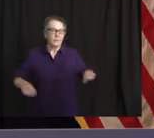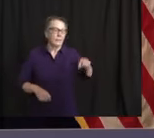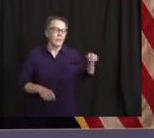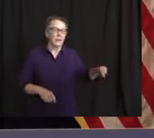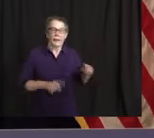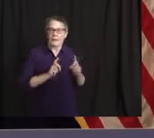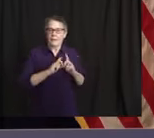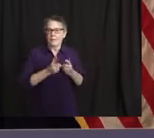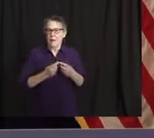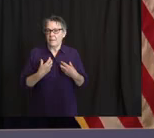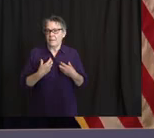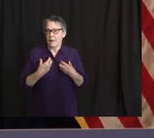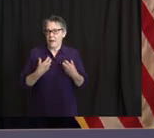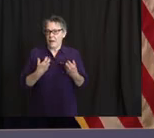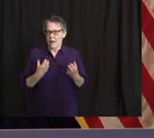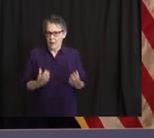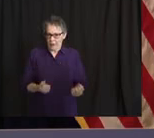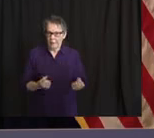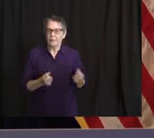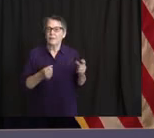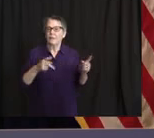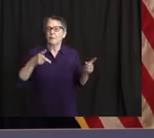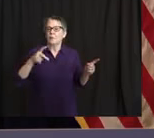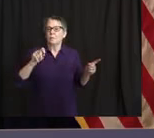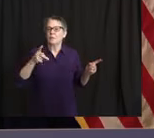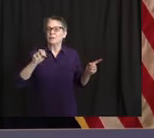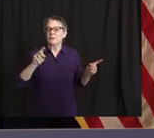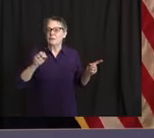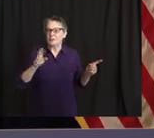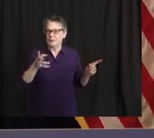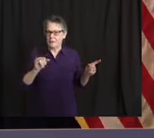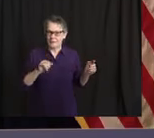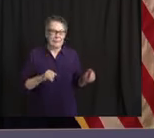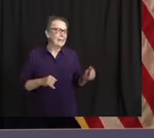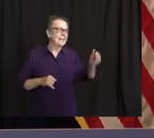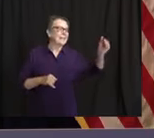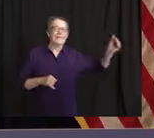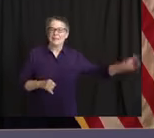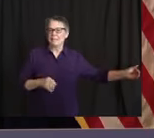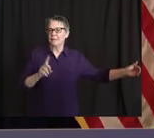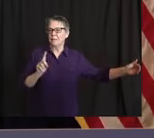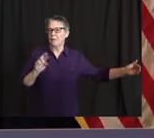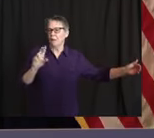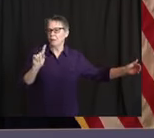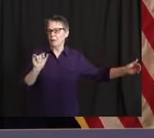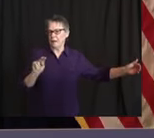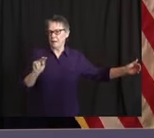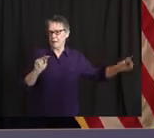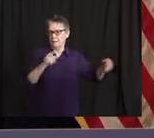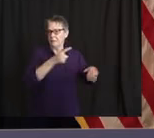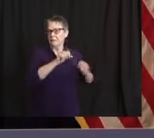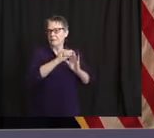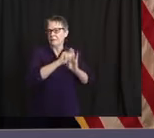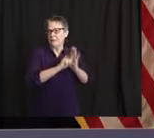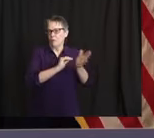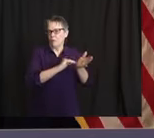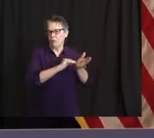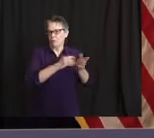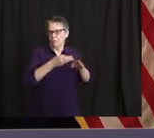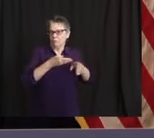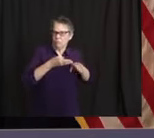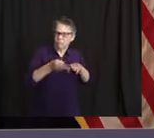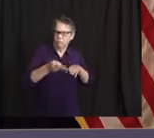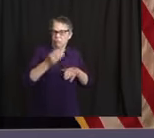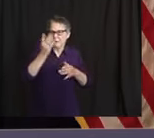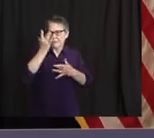right, State Epidemiologist, Dr. Christina Tan, another person who is well known to many. Great to have you both here. Guy to my left